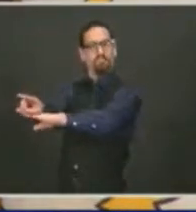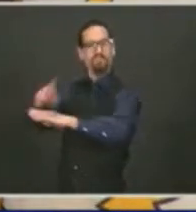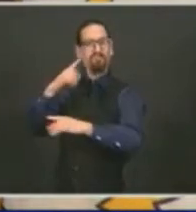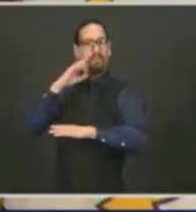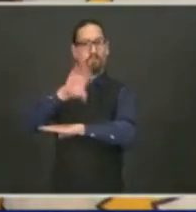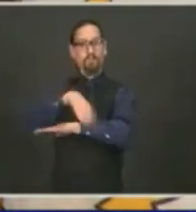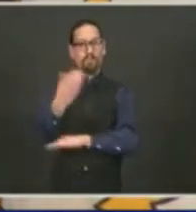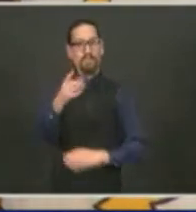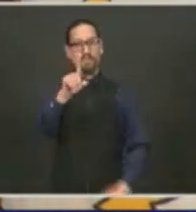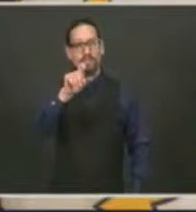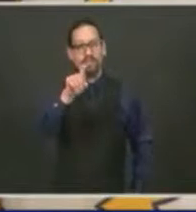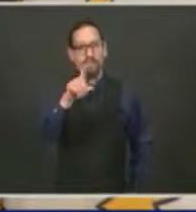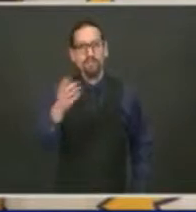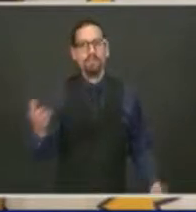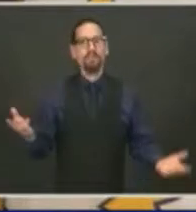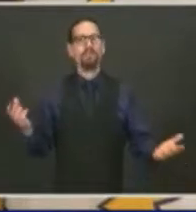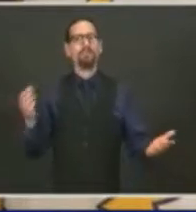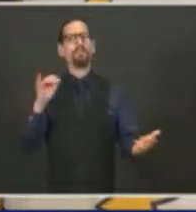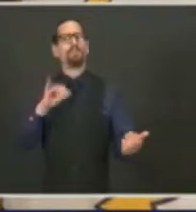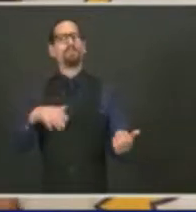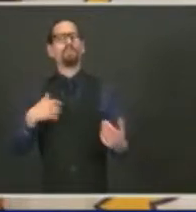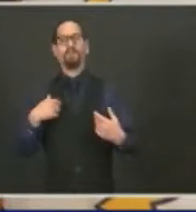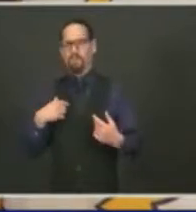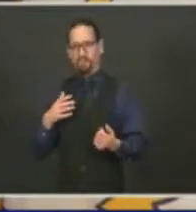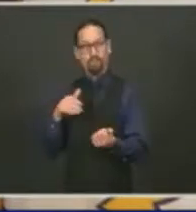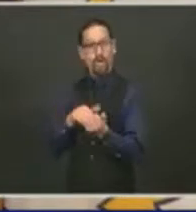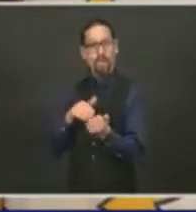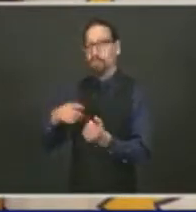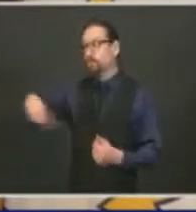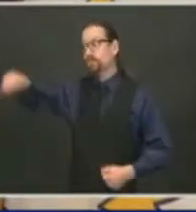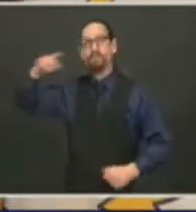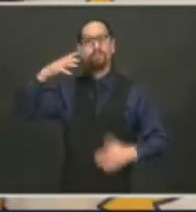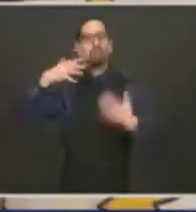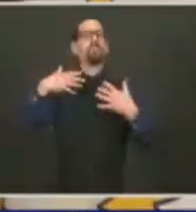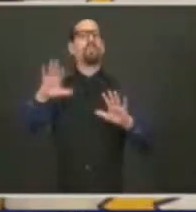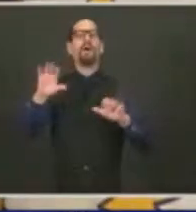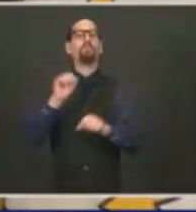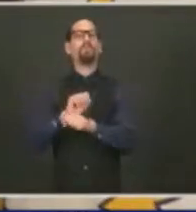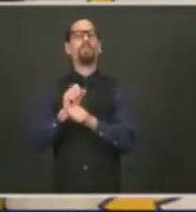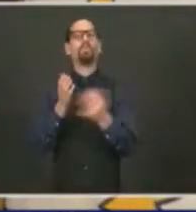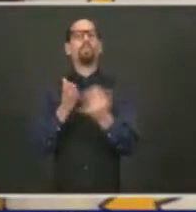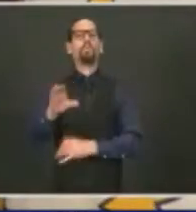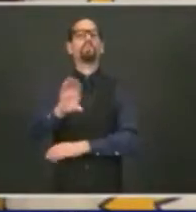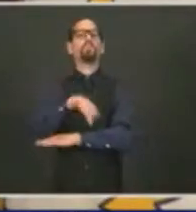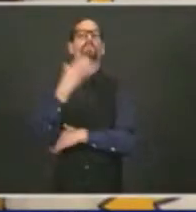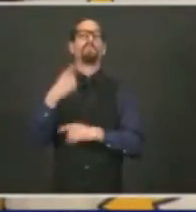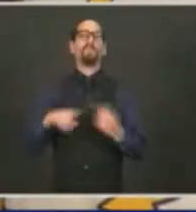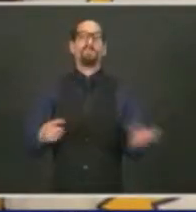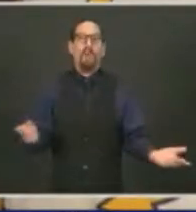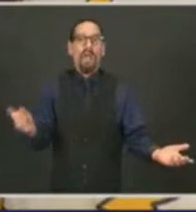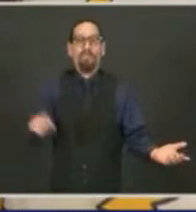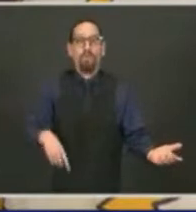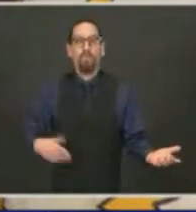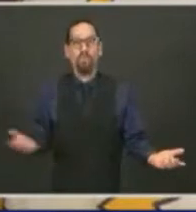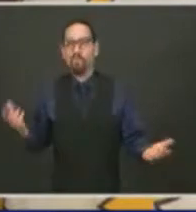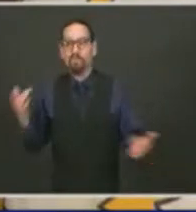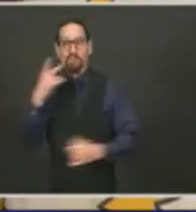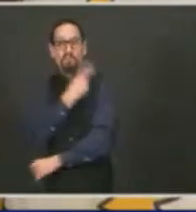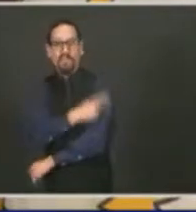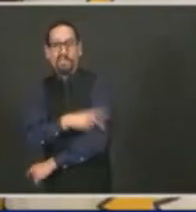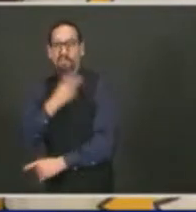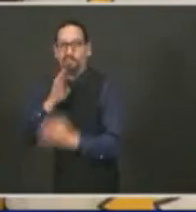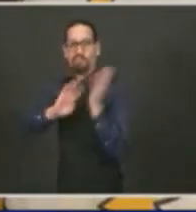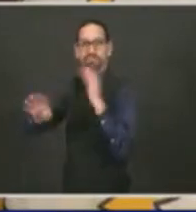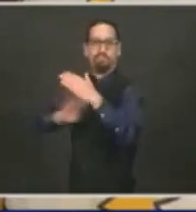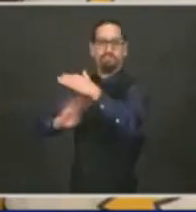never really liked working on Christmas, but I had to sometimes. But I used to make it fun for my patients. But there's a lot of patients there this year. But if you have someone in your family who has COVID,